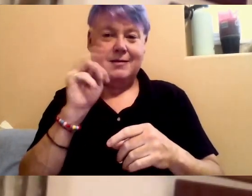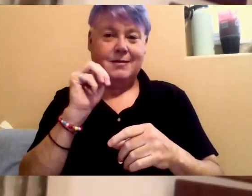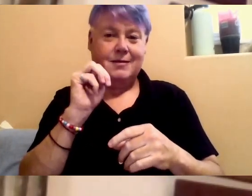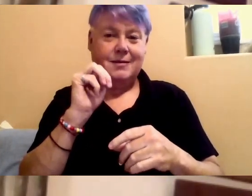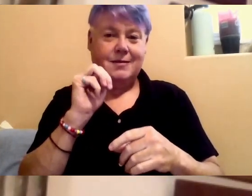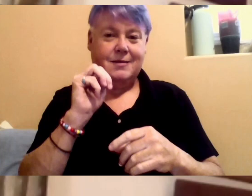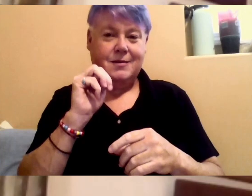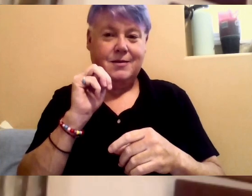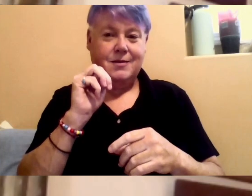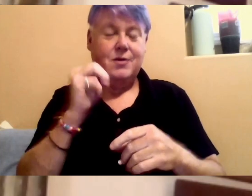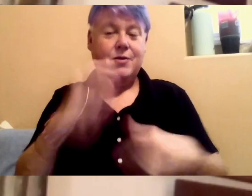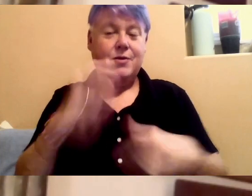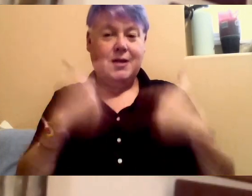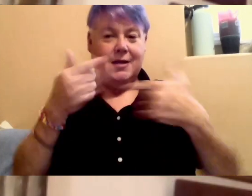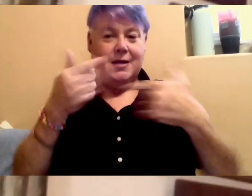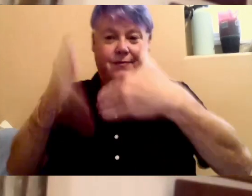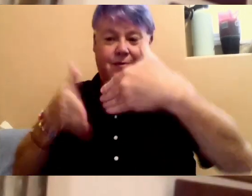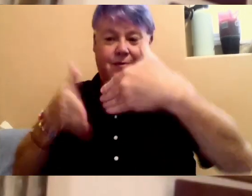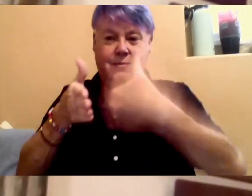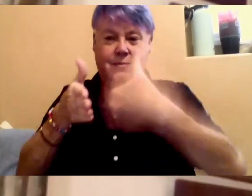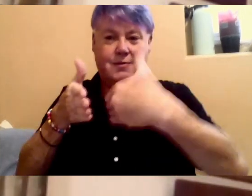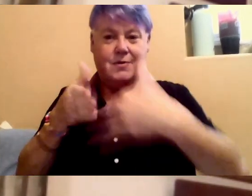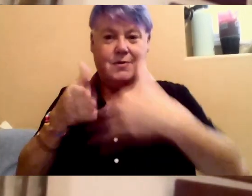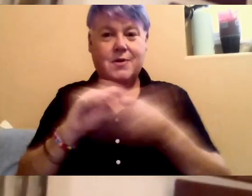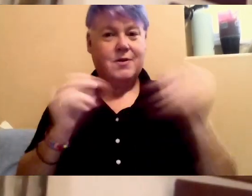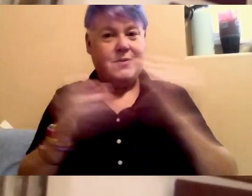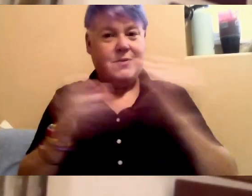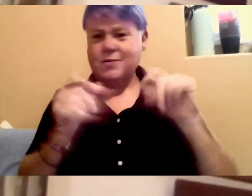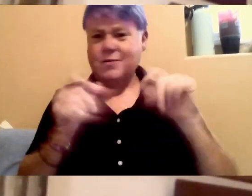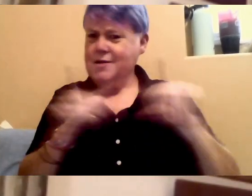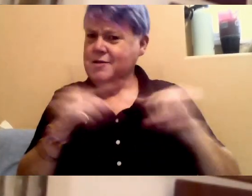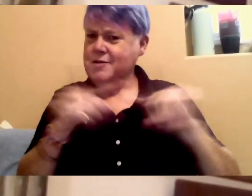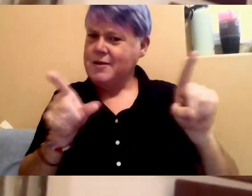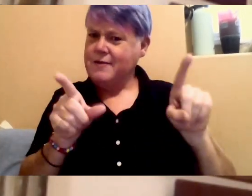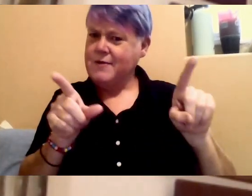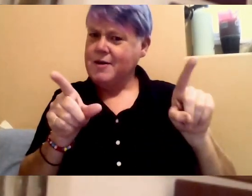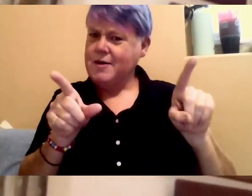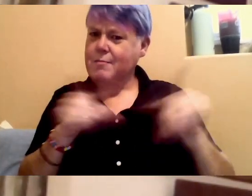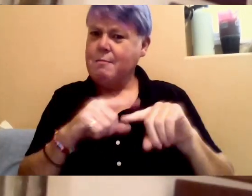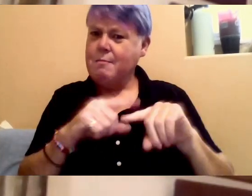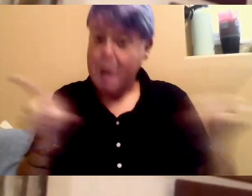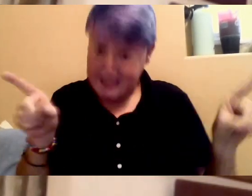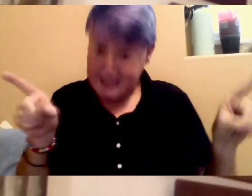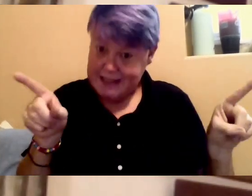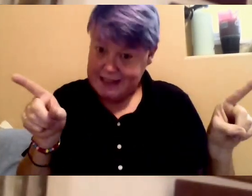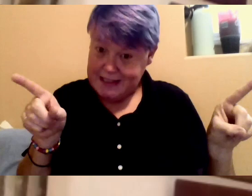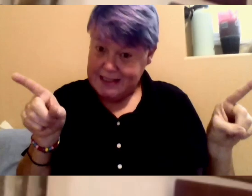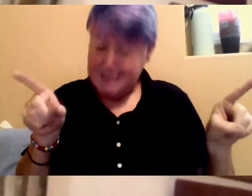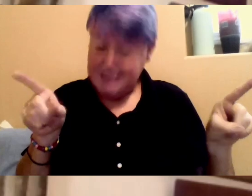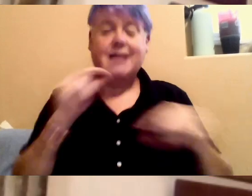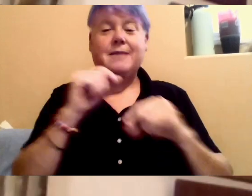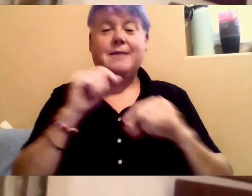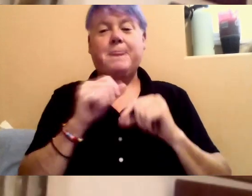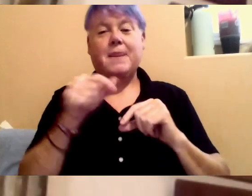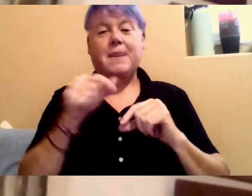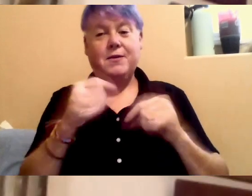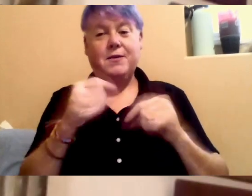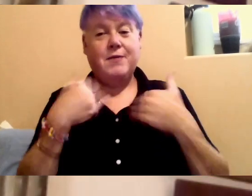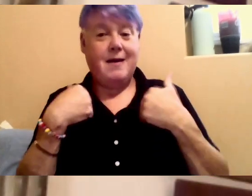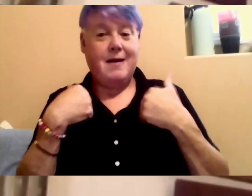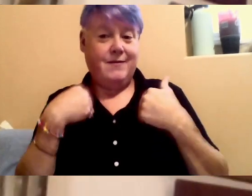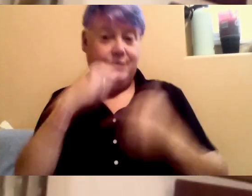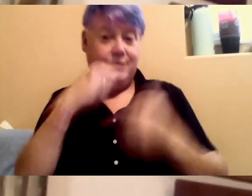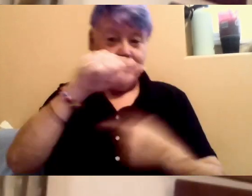by side, their stories are so different. And yet, within that, you have to arrange